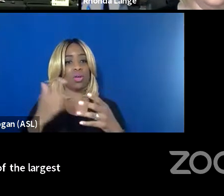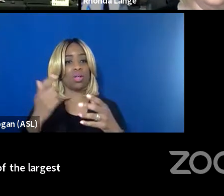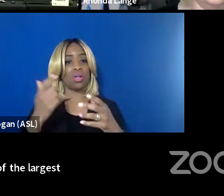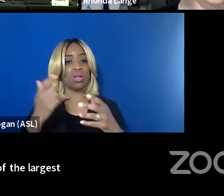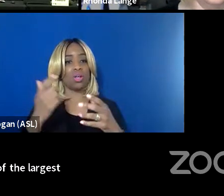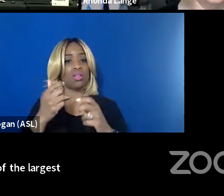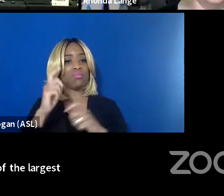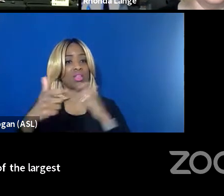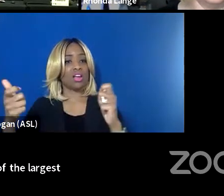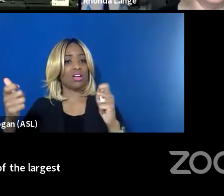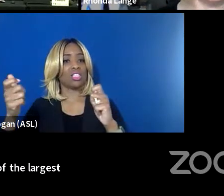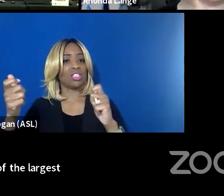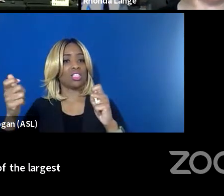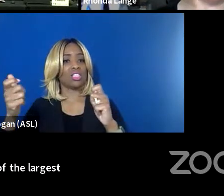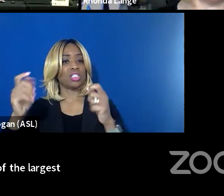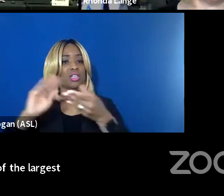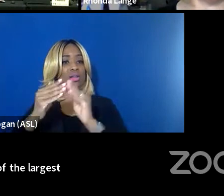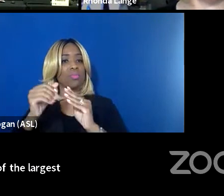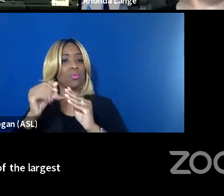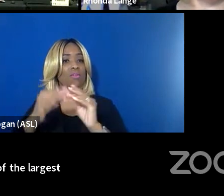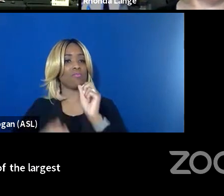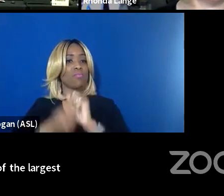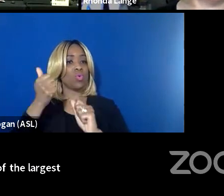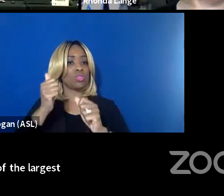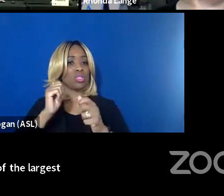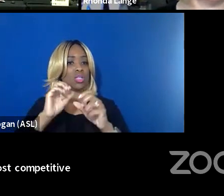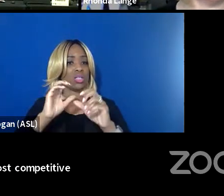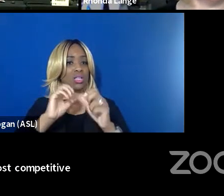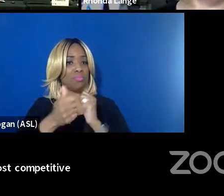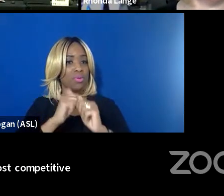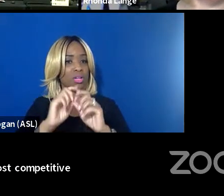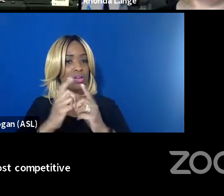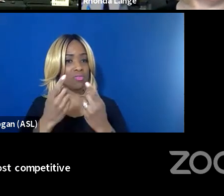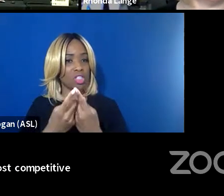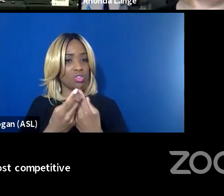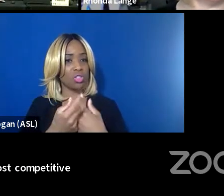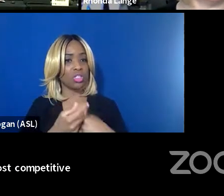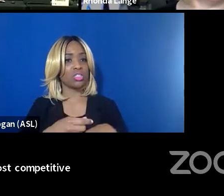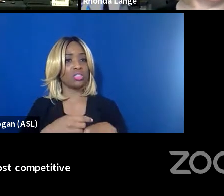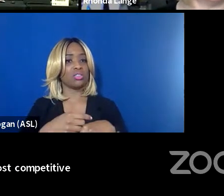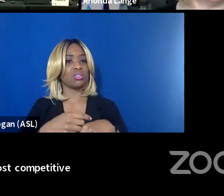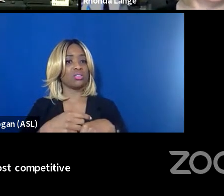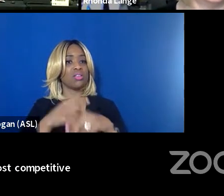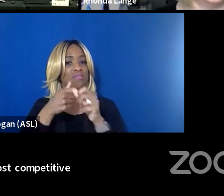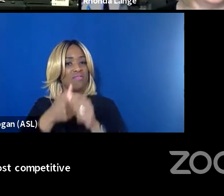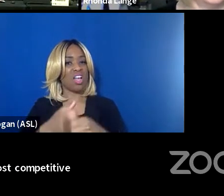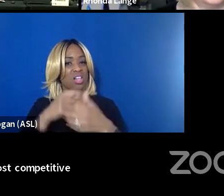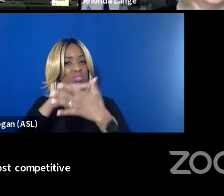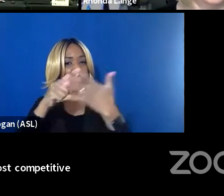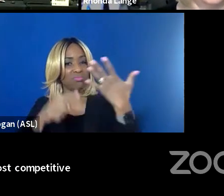most competitive districts possible on as many criteria as possible.